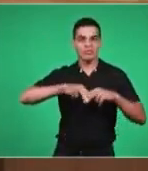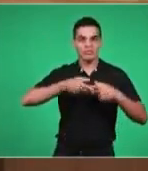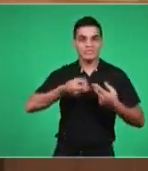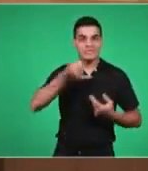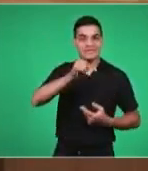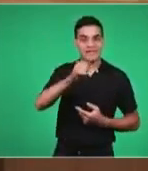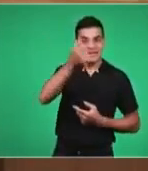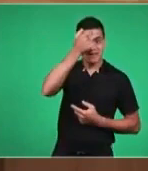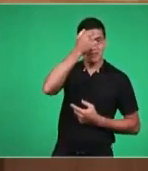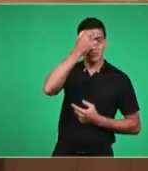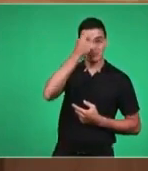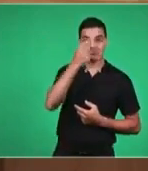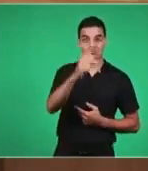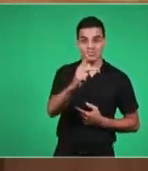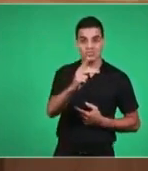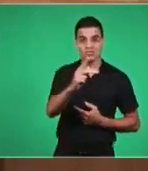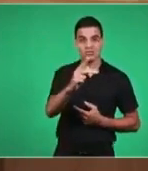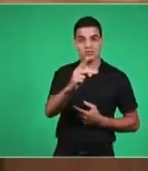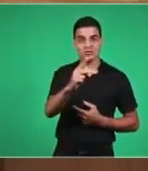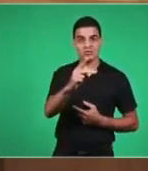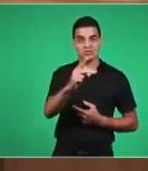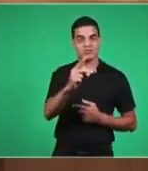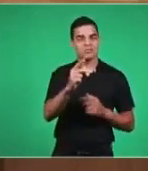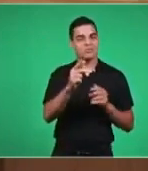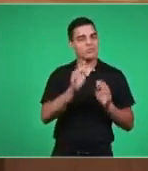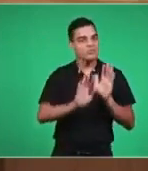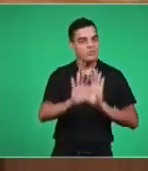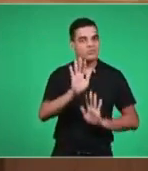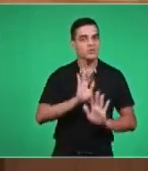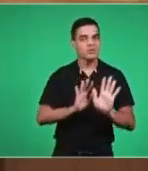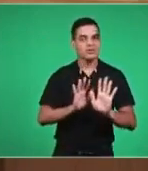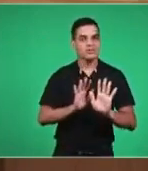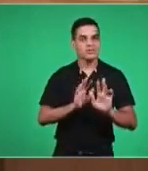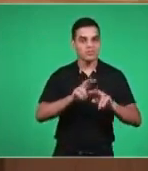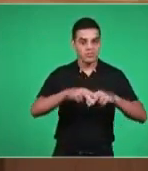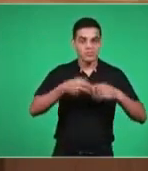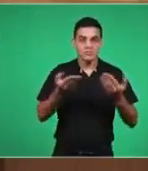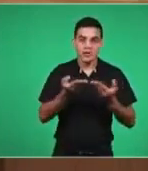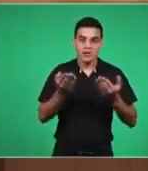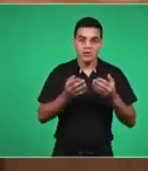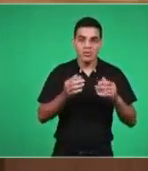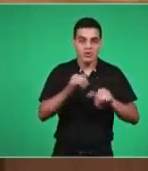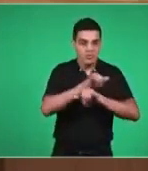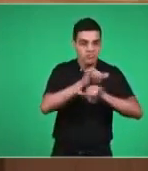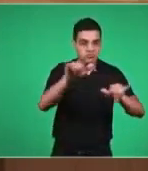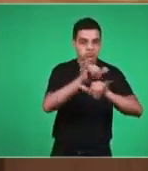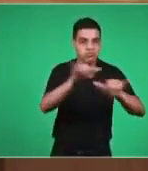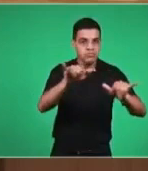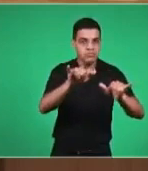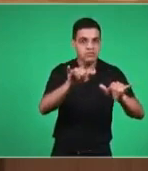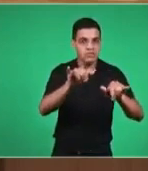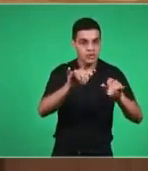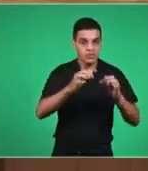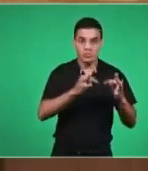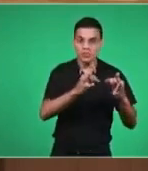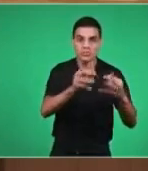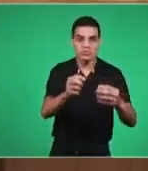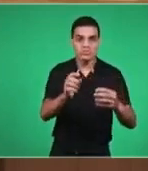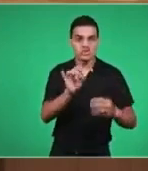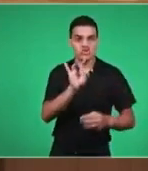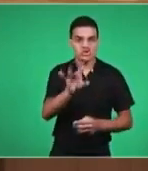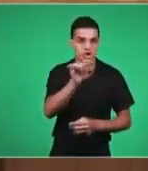Sometimes what the Holy Spirit wants us to do is not exactly what you want to do yourself. But we can't come in with this